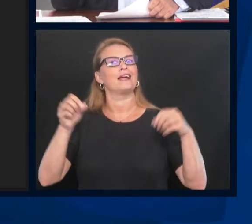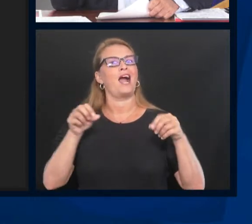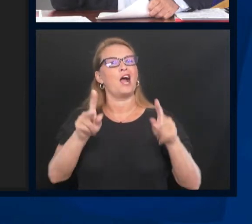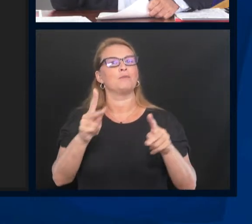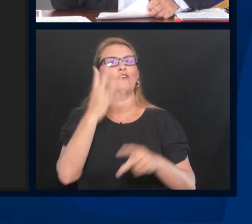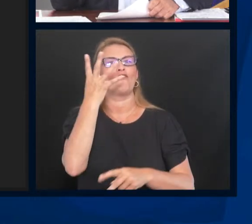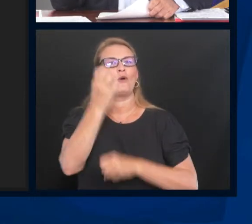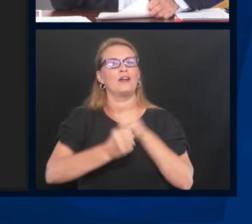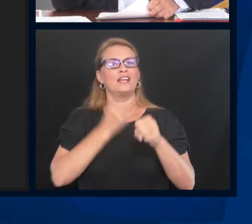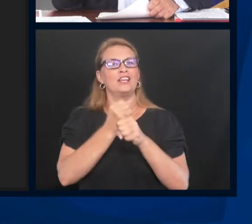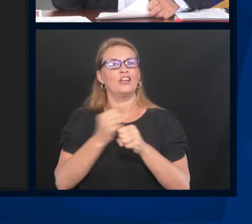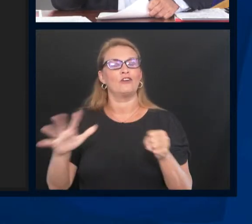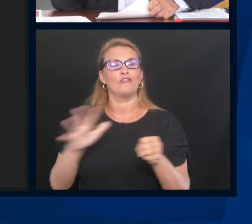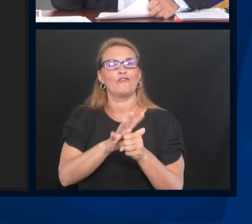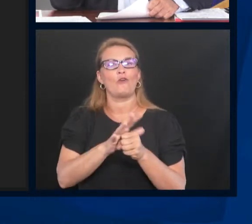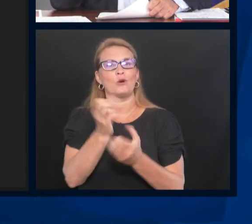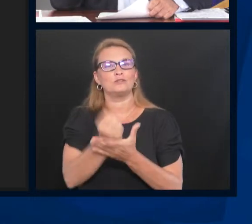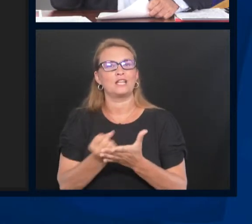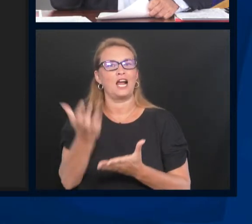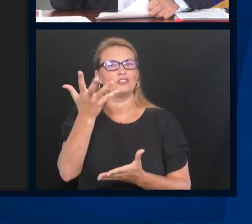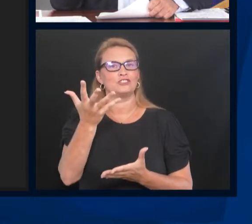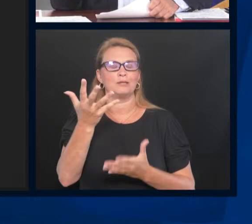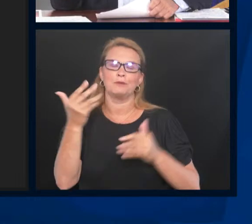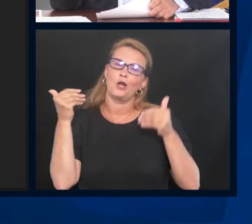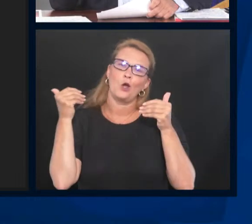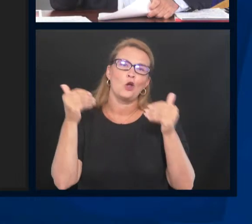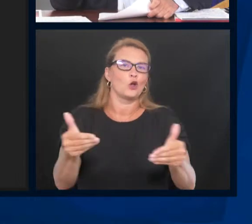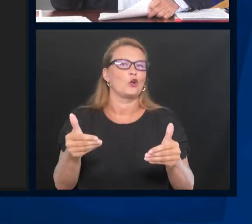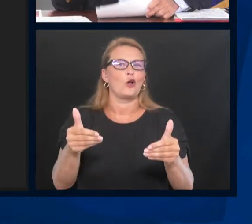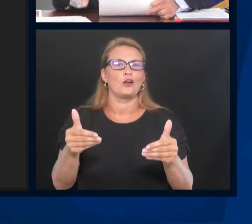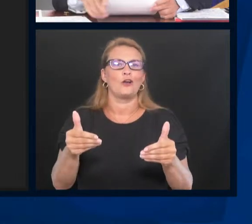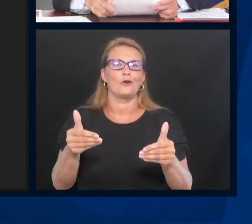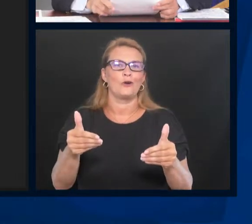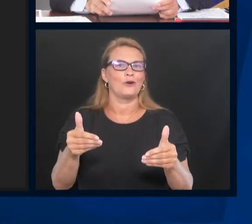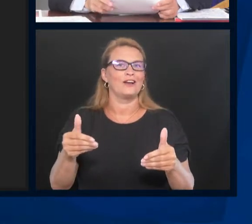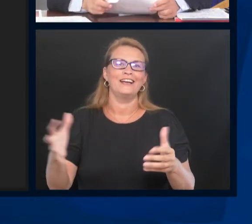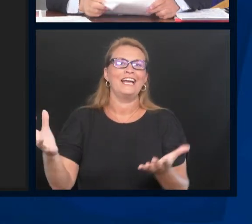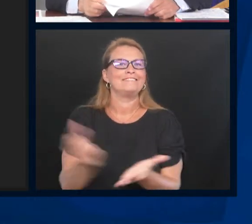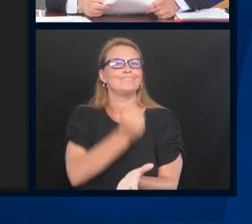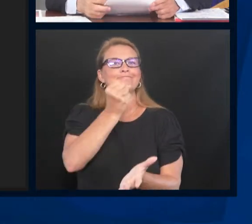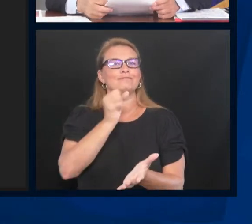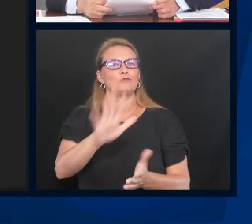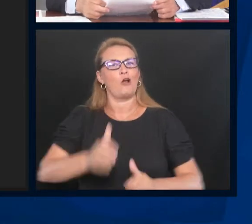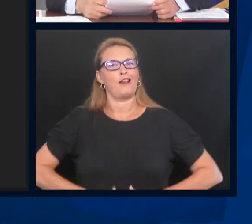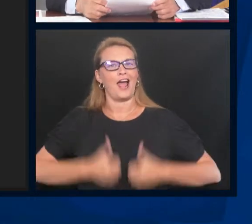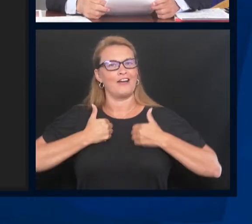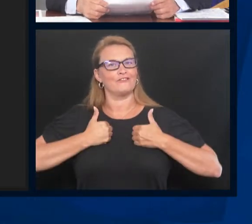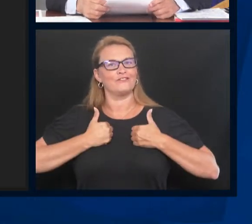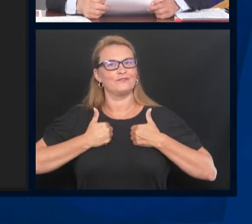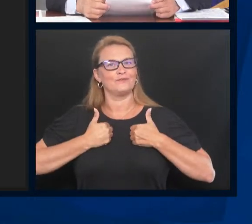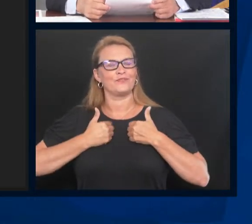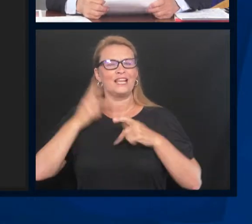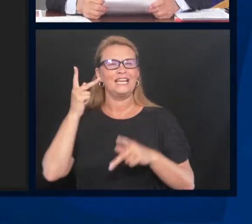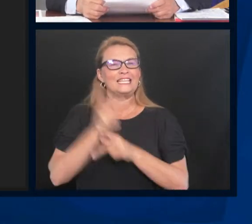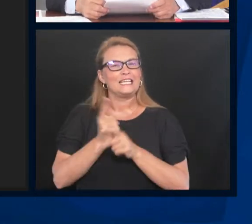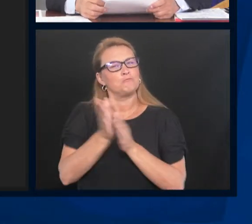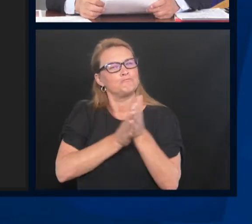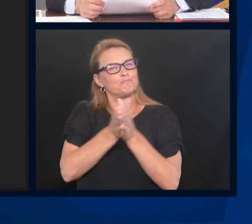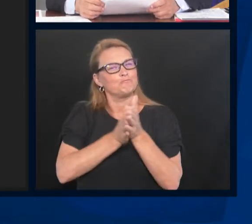full scholarship. Take advantage and go for the gusto in your life. Keep a real passion and you'll do